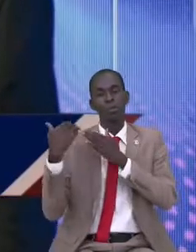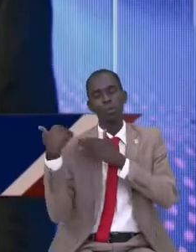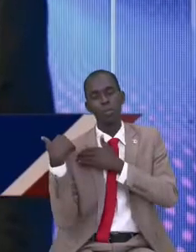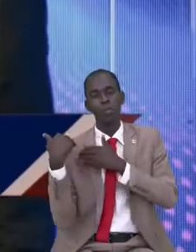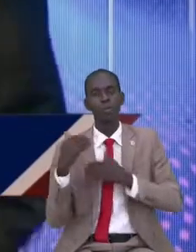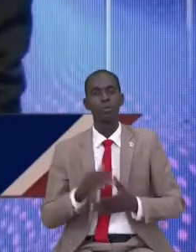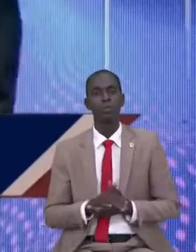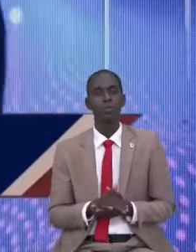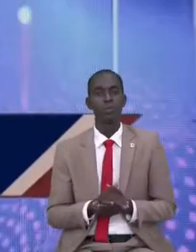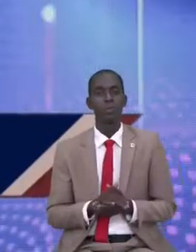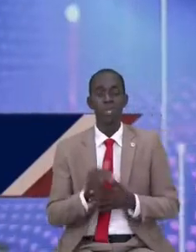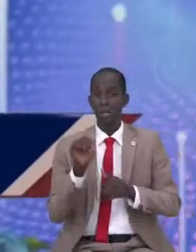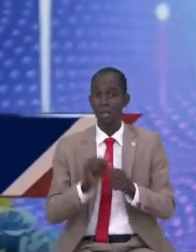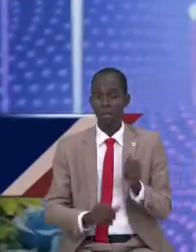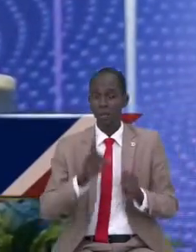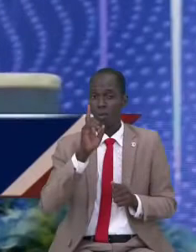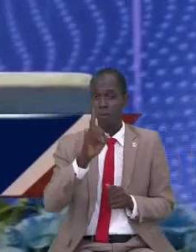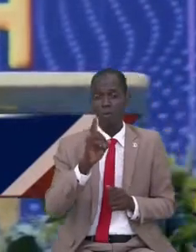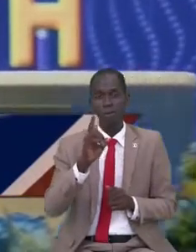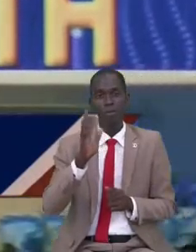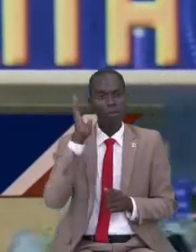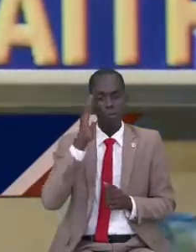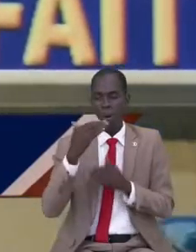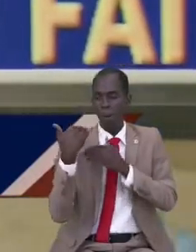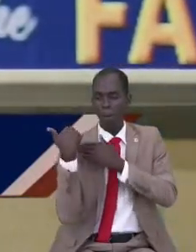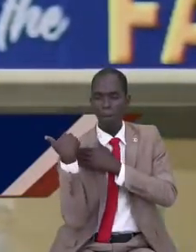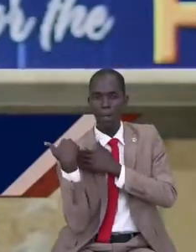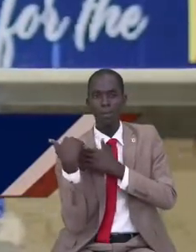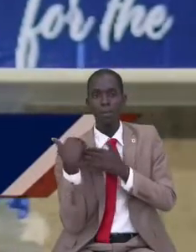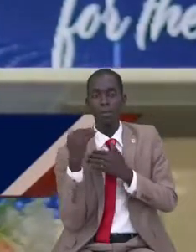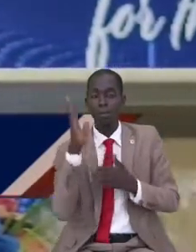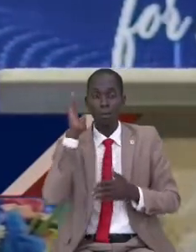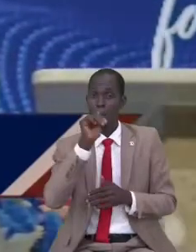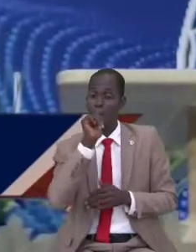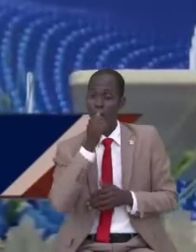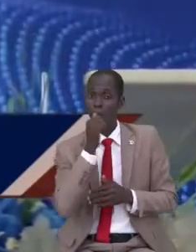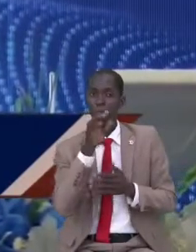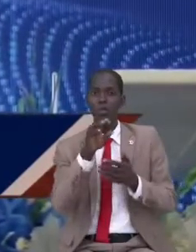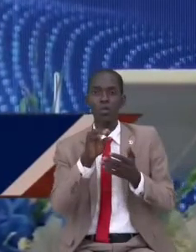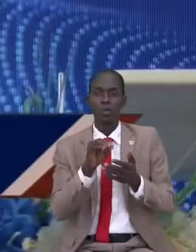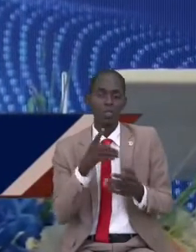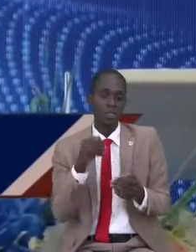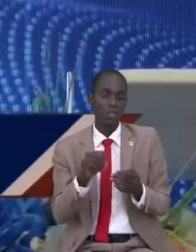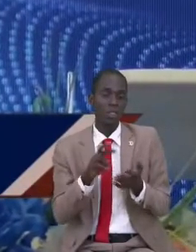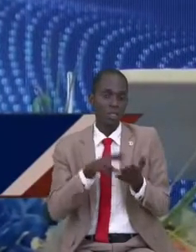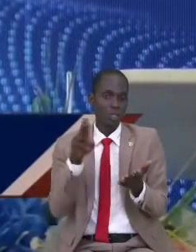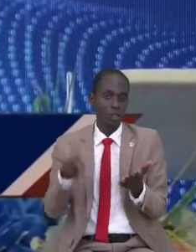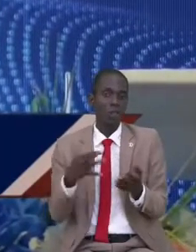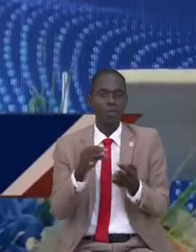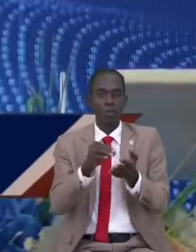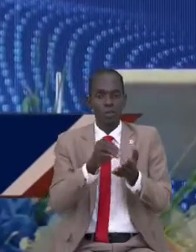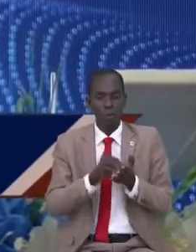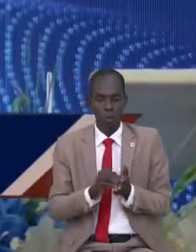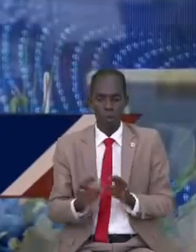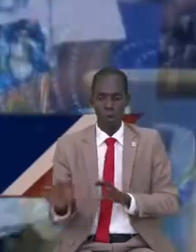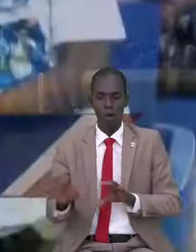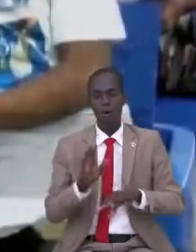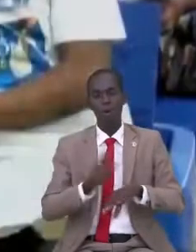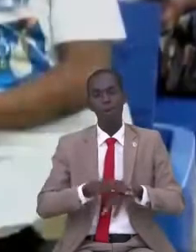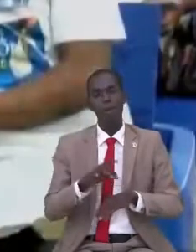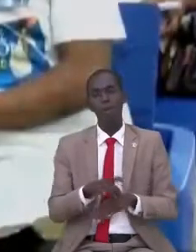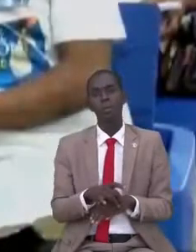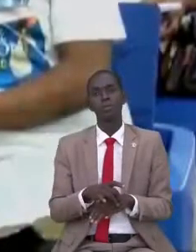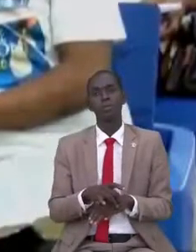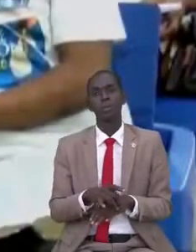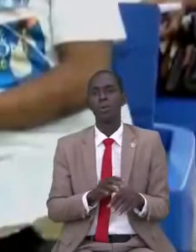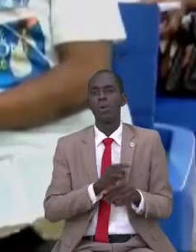burden. Every man will bear the consequence of his action on earth.